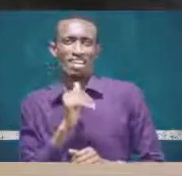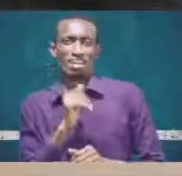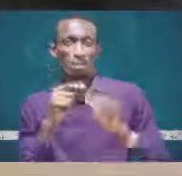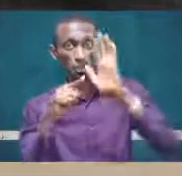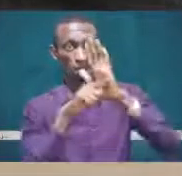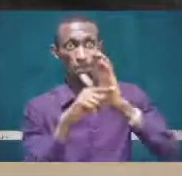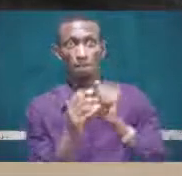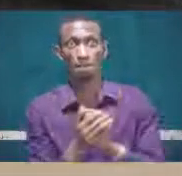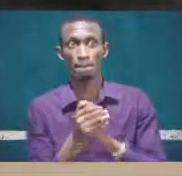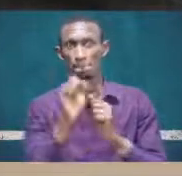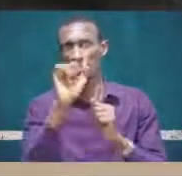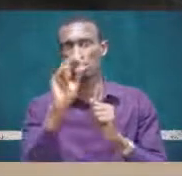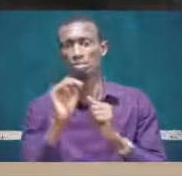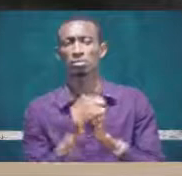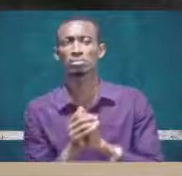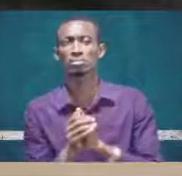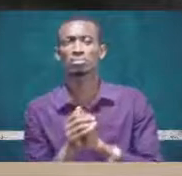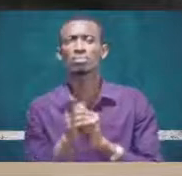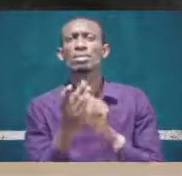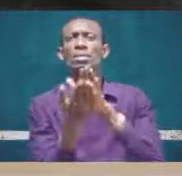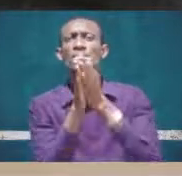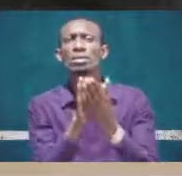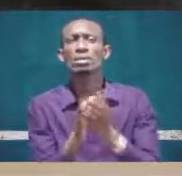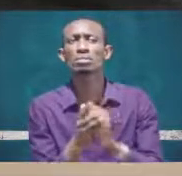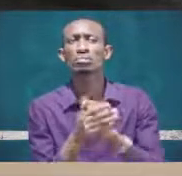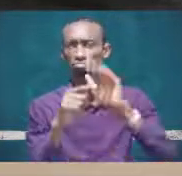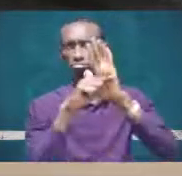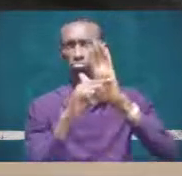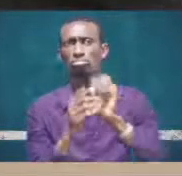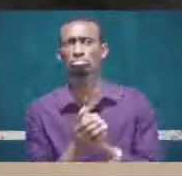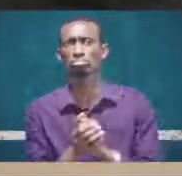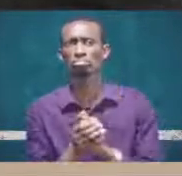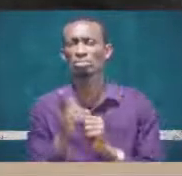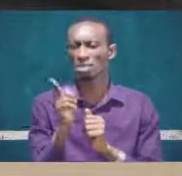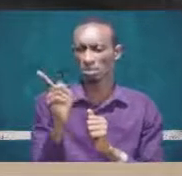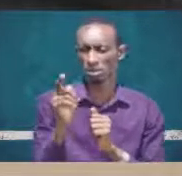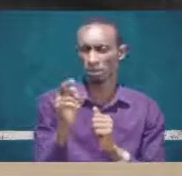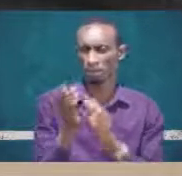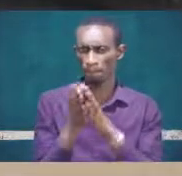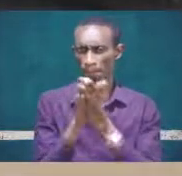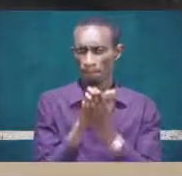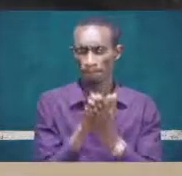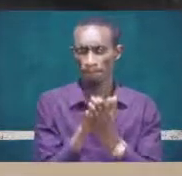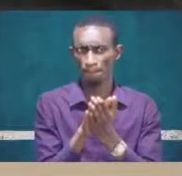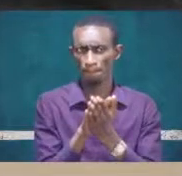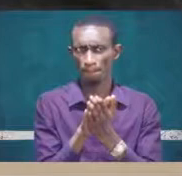there. And this will be negative. And at this level, it will be